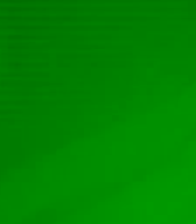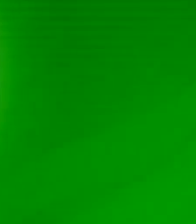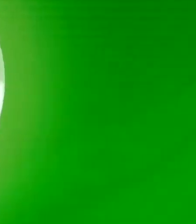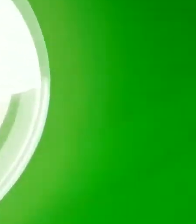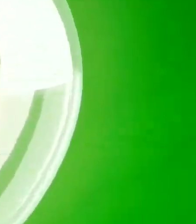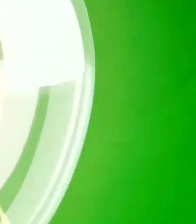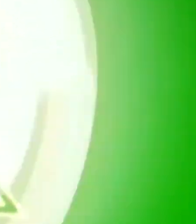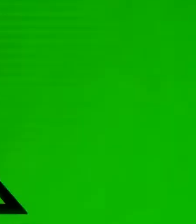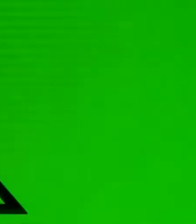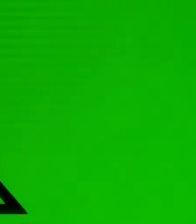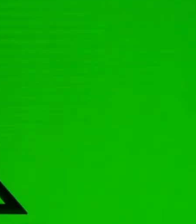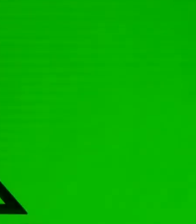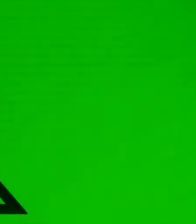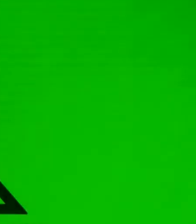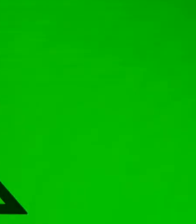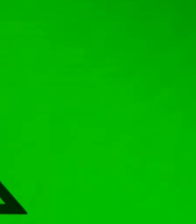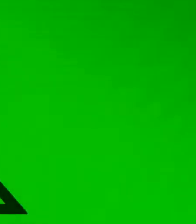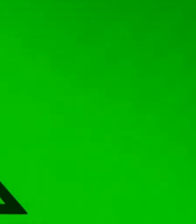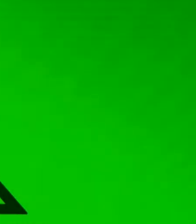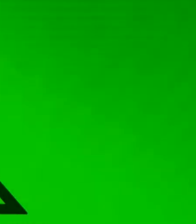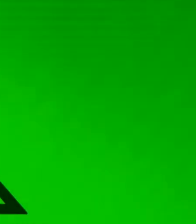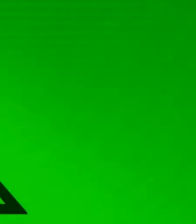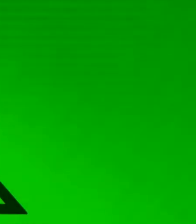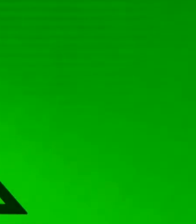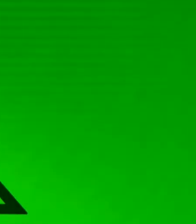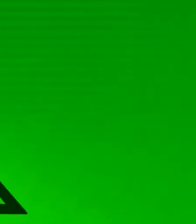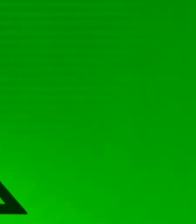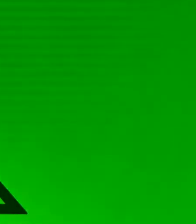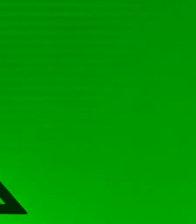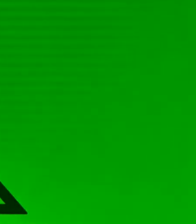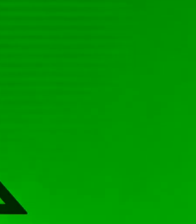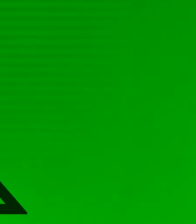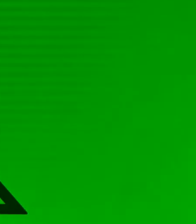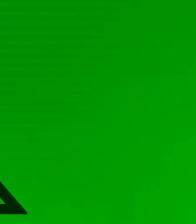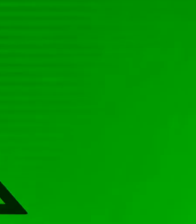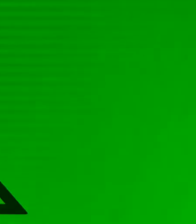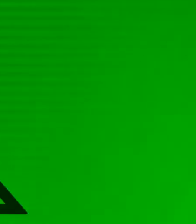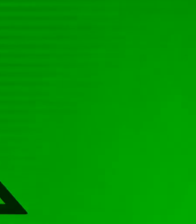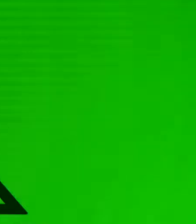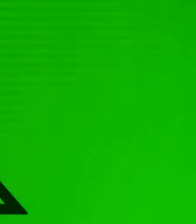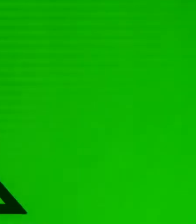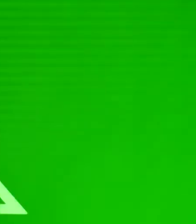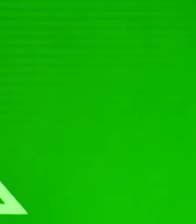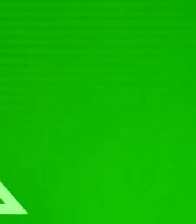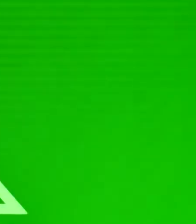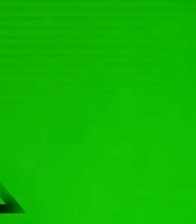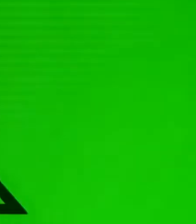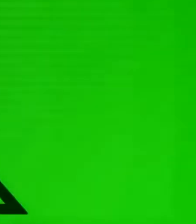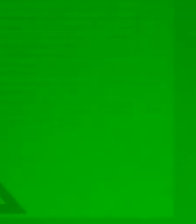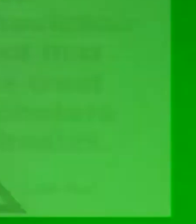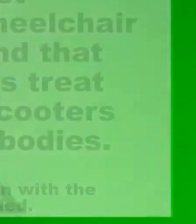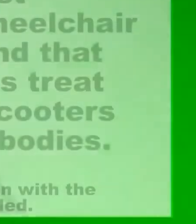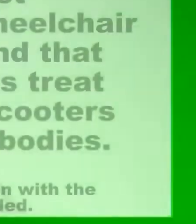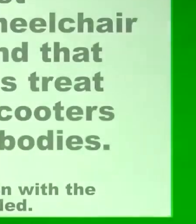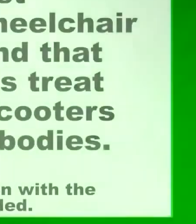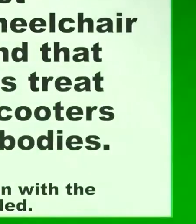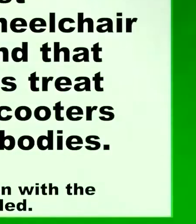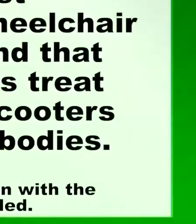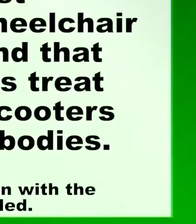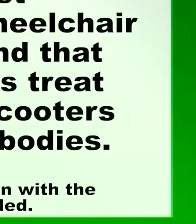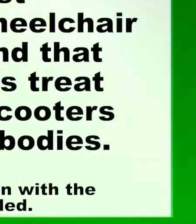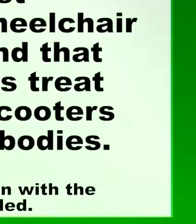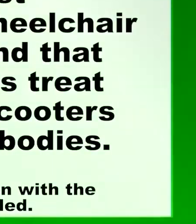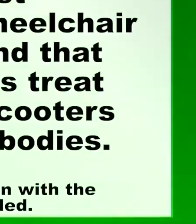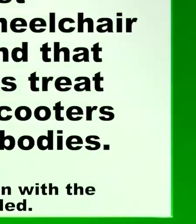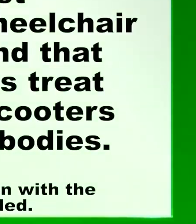day is brought to you by Cooperators General Insurance Company Limited. Insurance the way you want it to be. Do